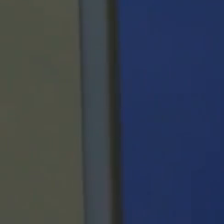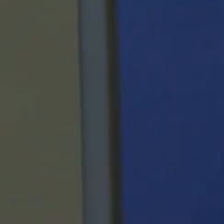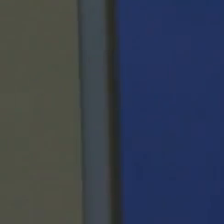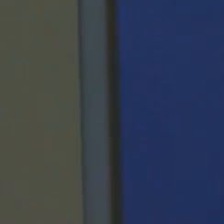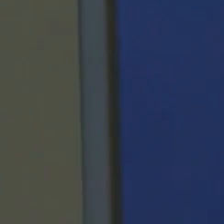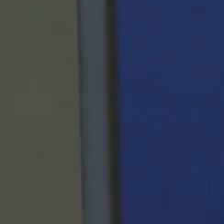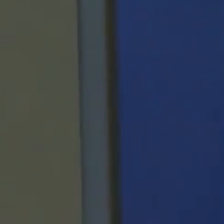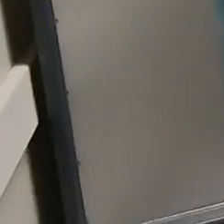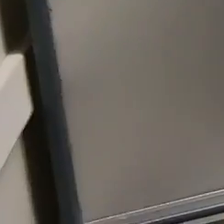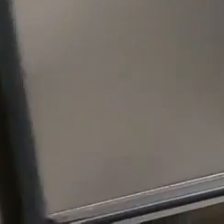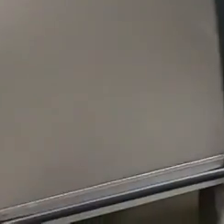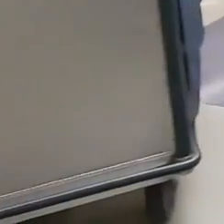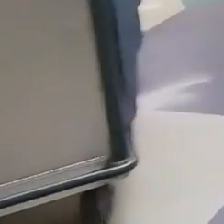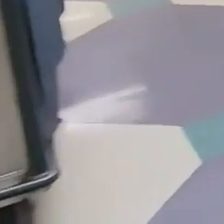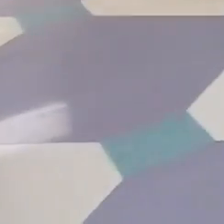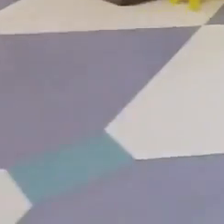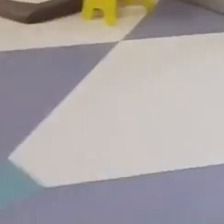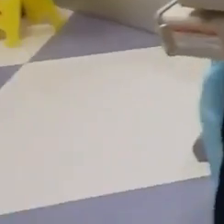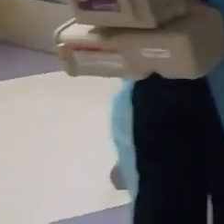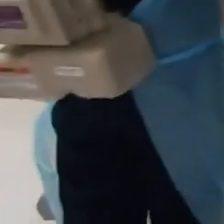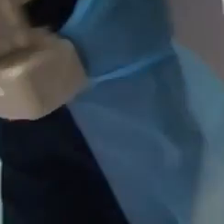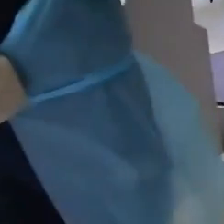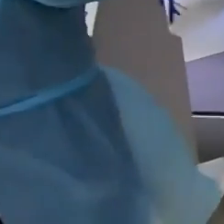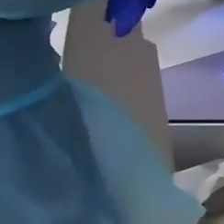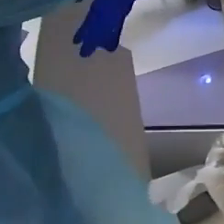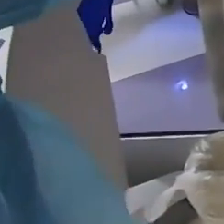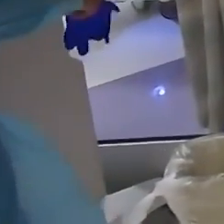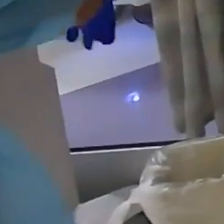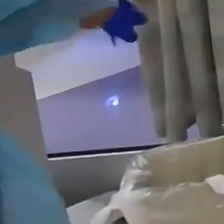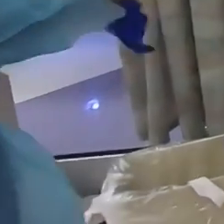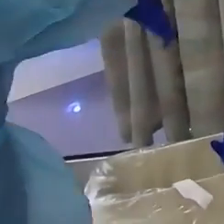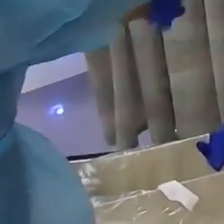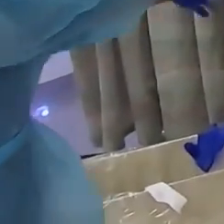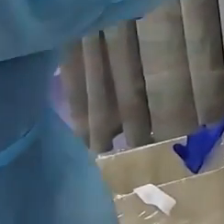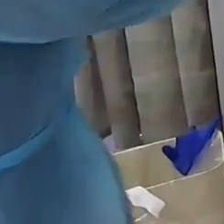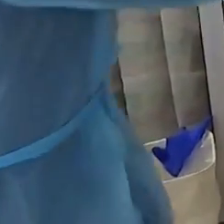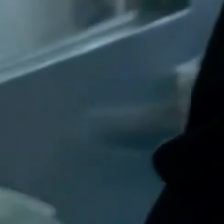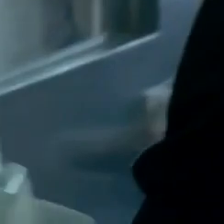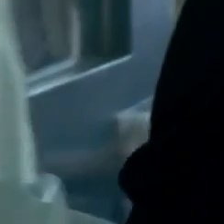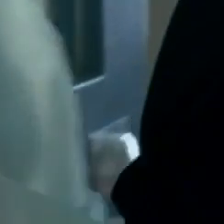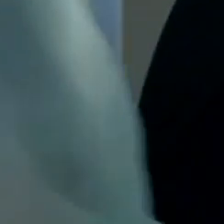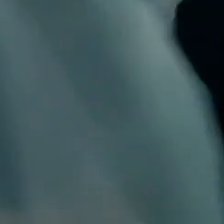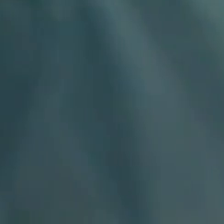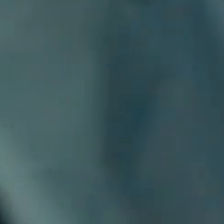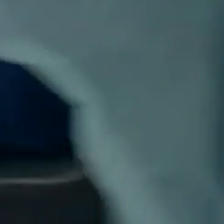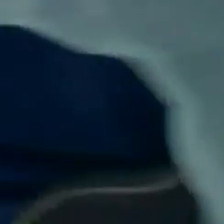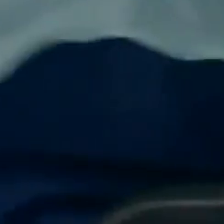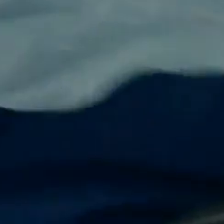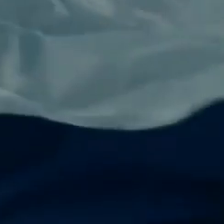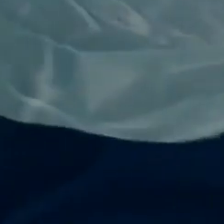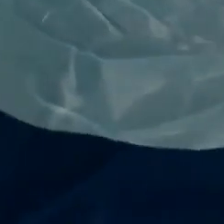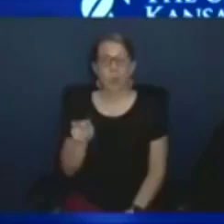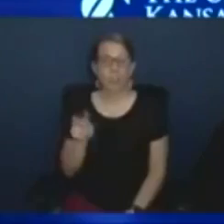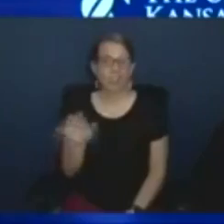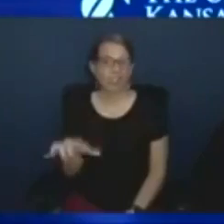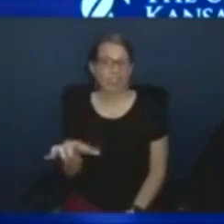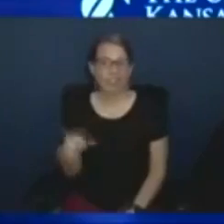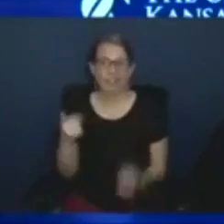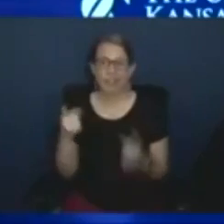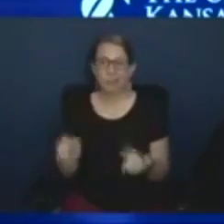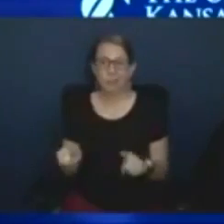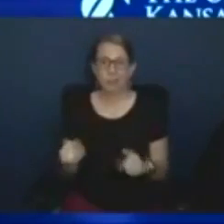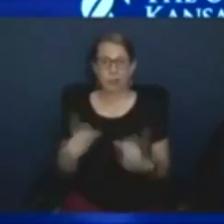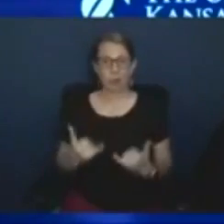Rojas says she thinks many in her field are getting out because they are sick of continuing to see so much needless death. Just to know right now that we